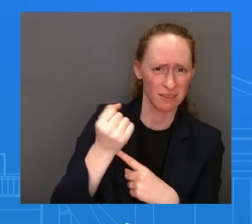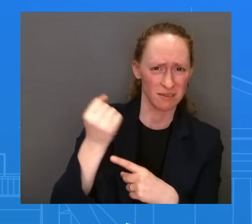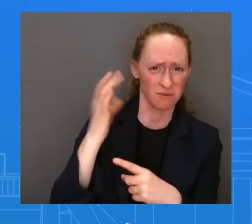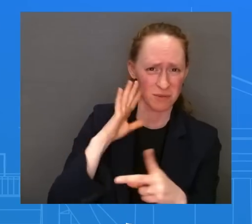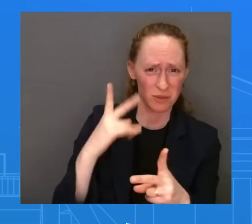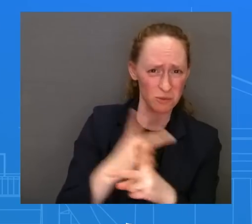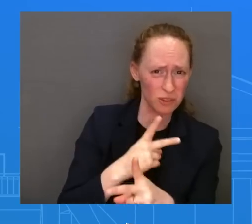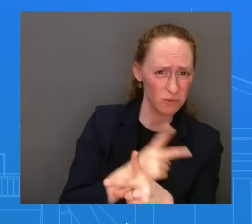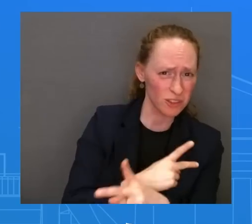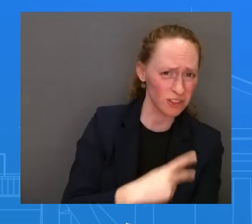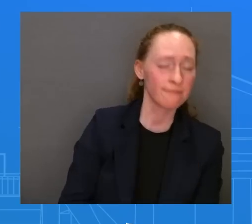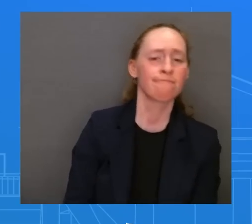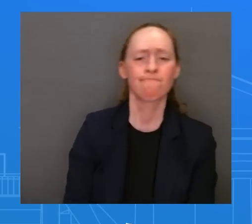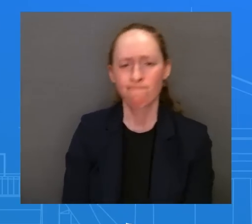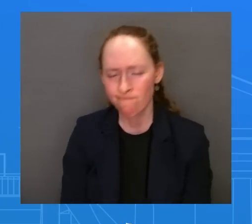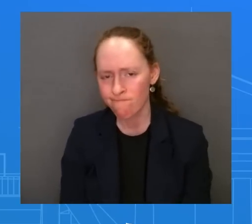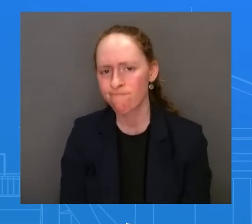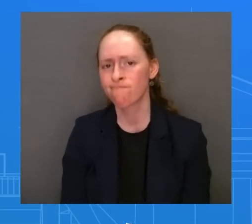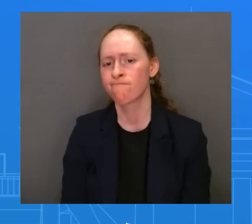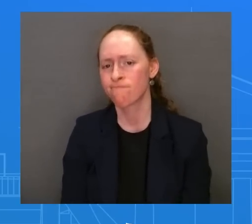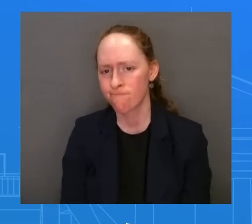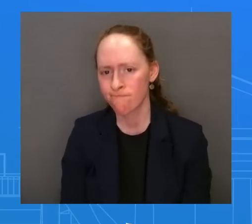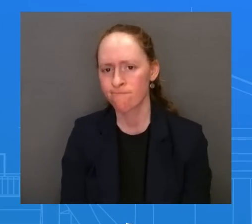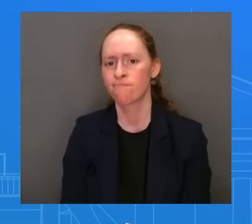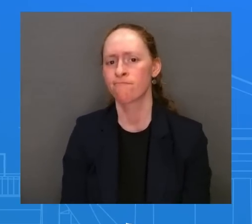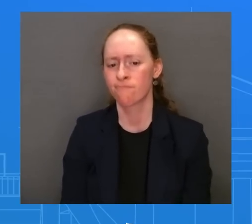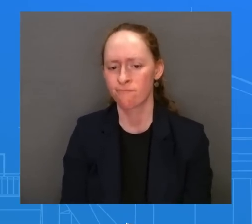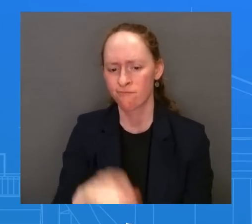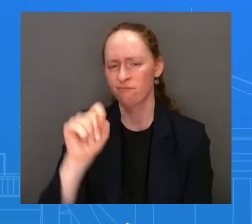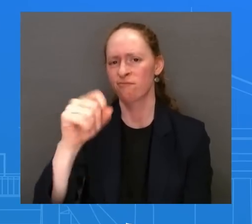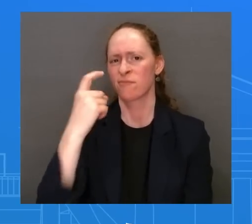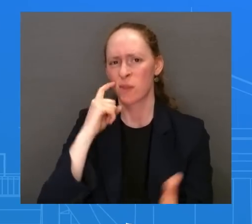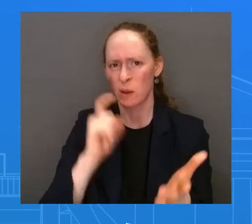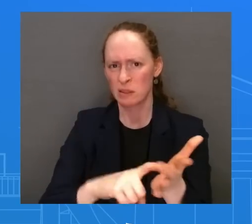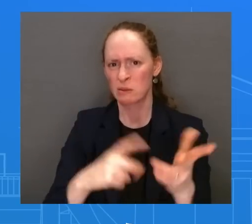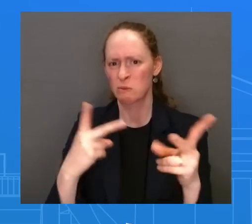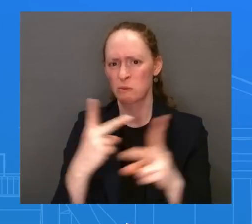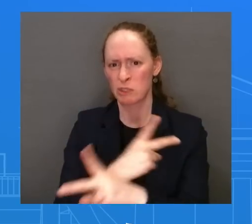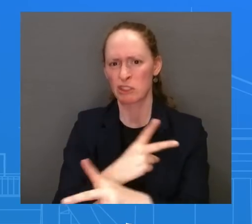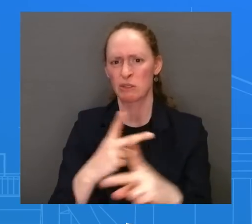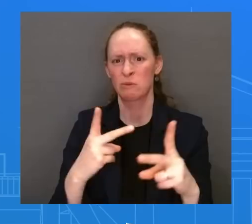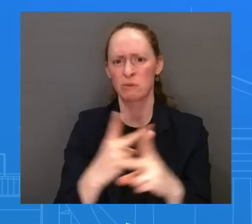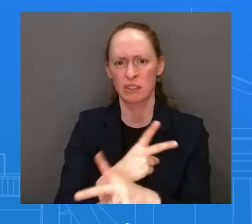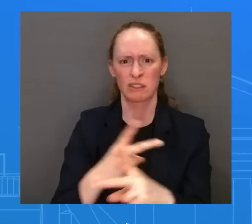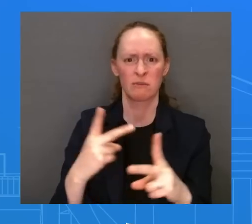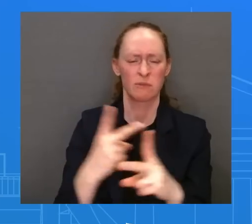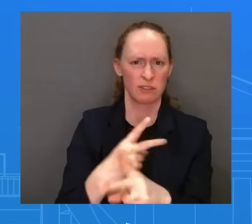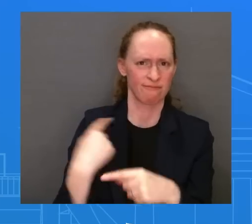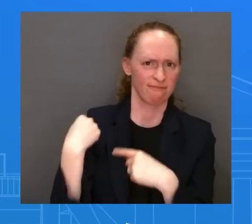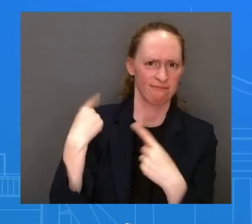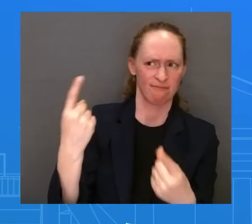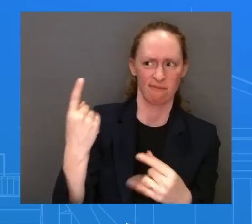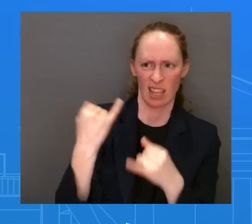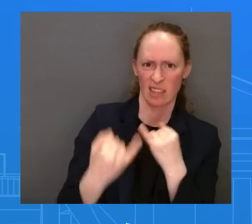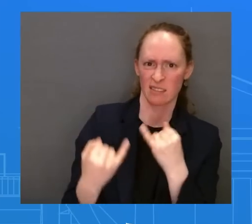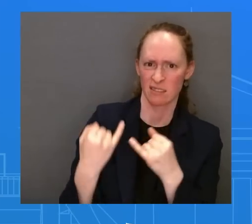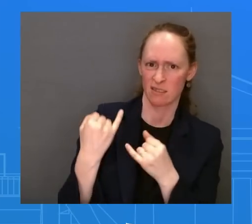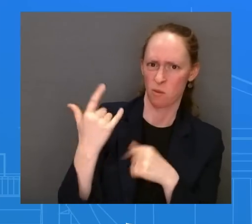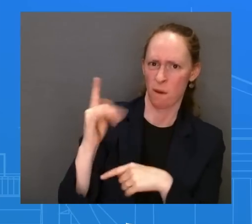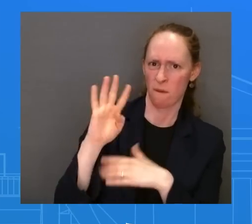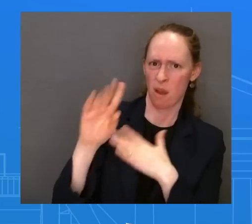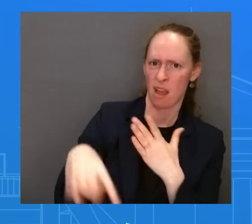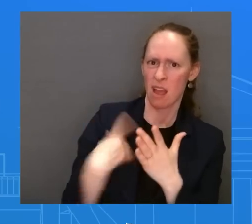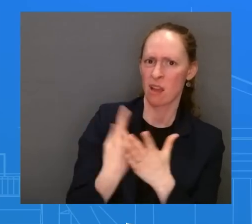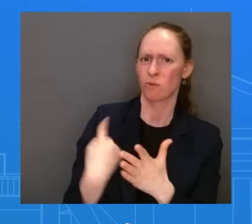there we see now it increased more attacks in the last 24 hours uh we're deeply concerned about that we call on all sides to de-escalate reduce the